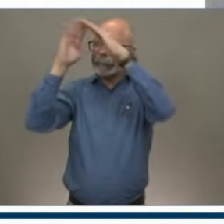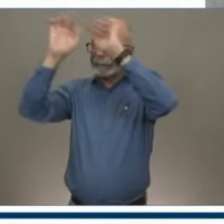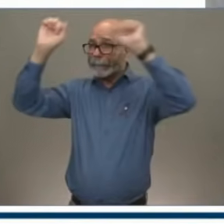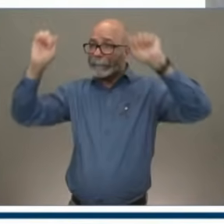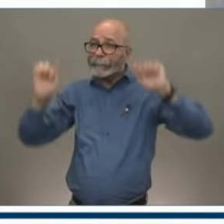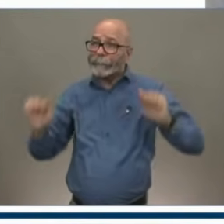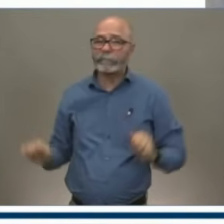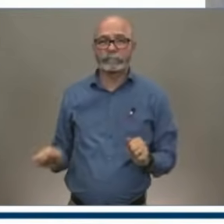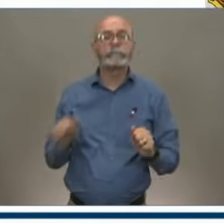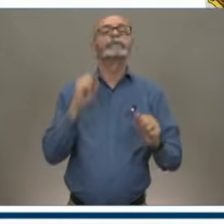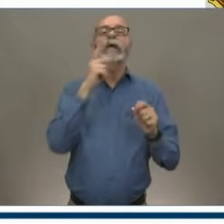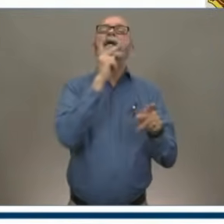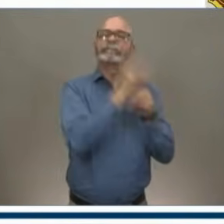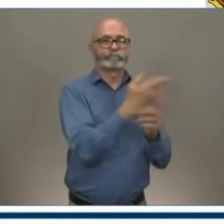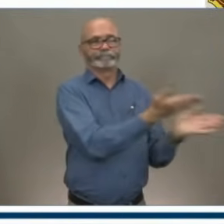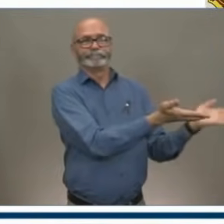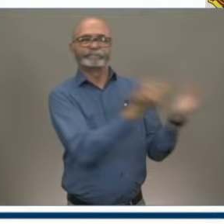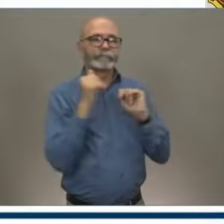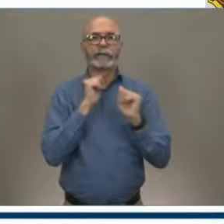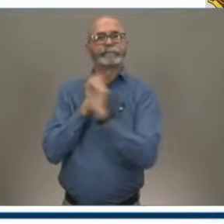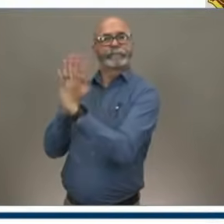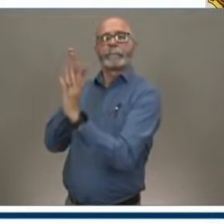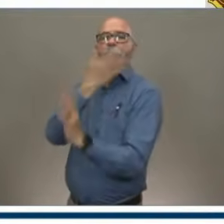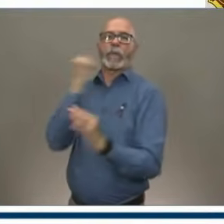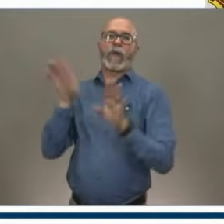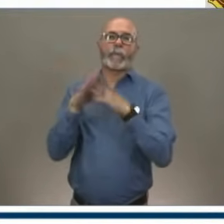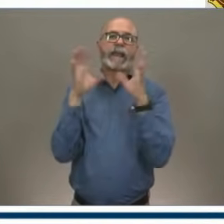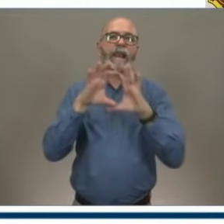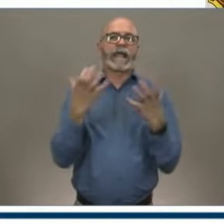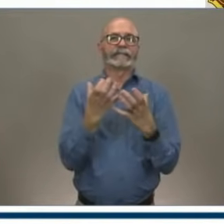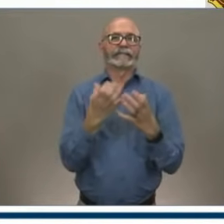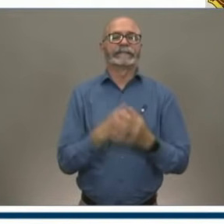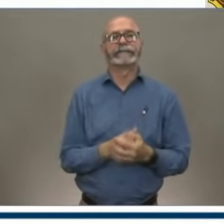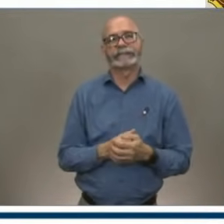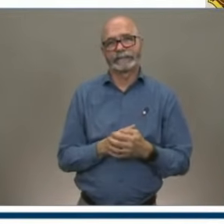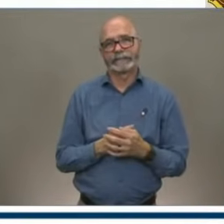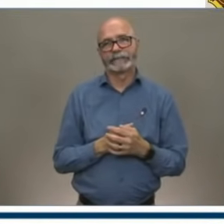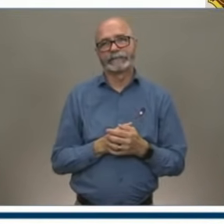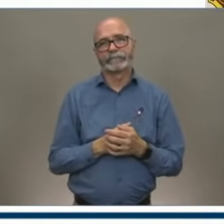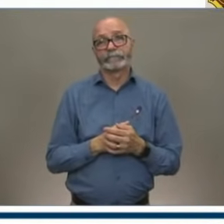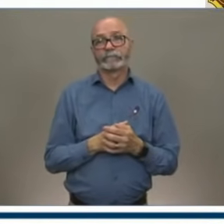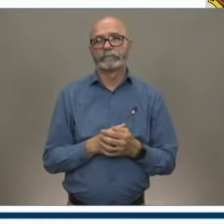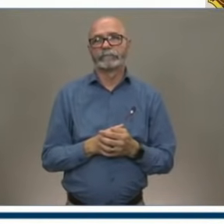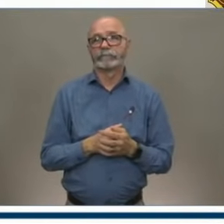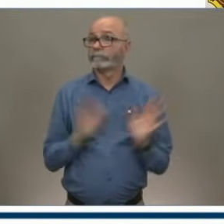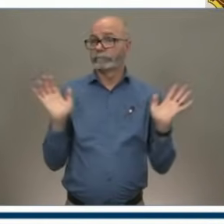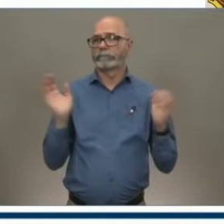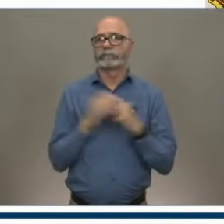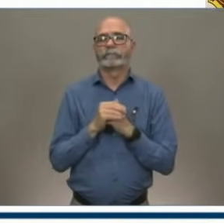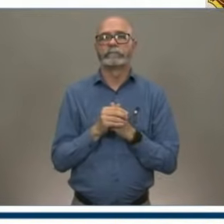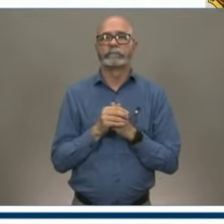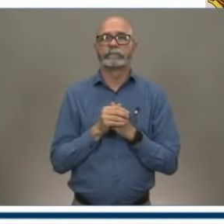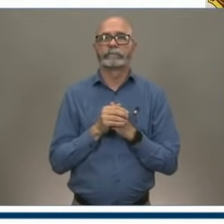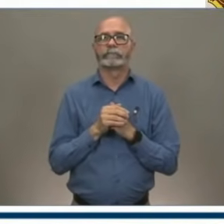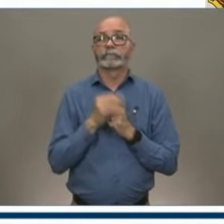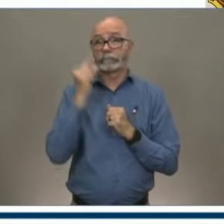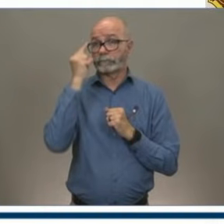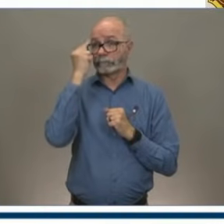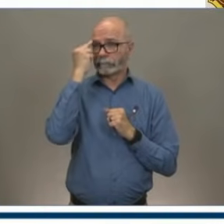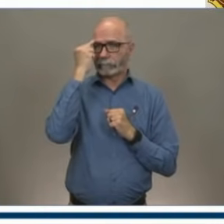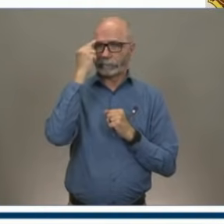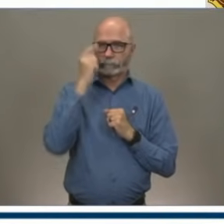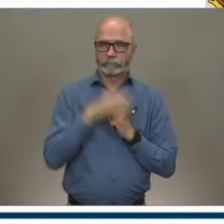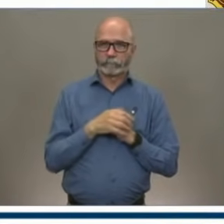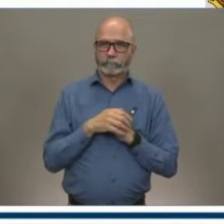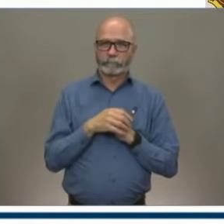in. Go ahead, Ed, with your follow-up. I have no follow-up. Thank you. Great. Next, we'll go to Kyle Shaw from the Coast. Go